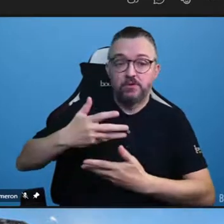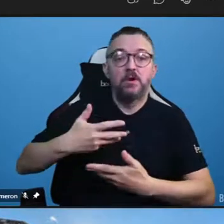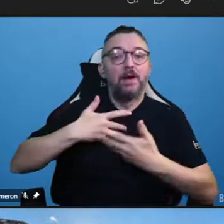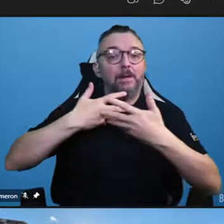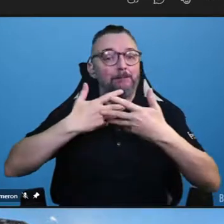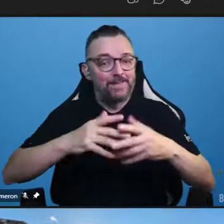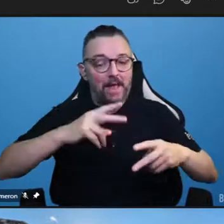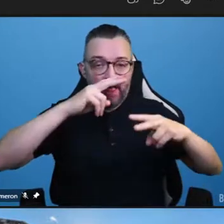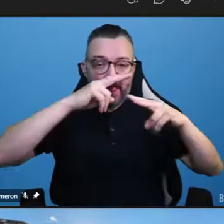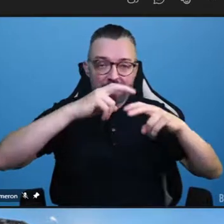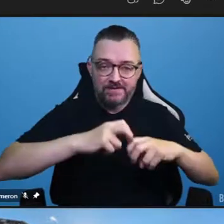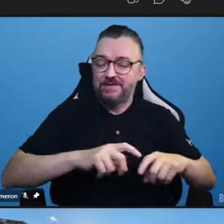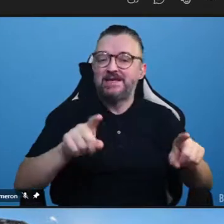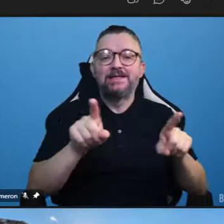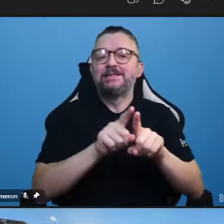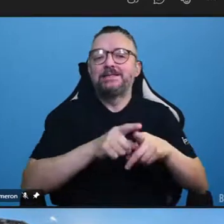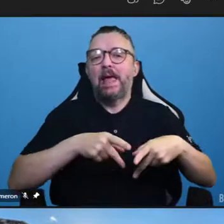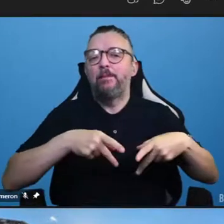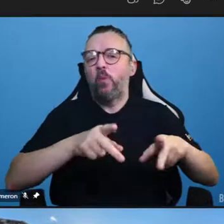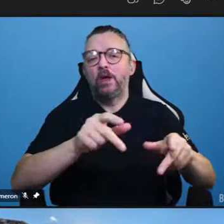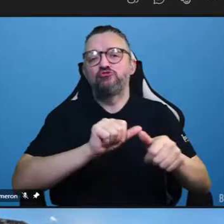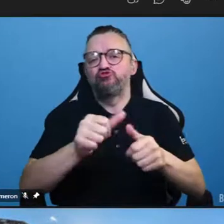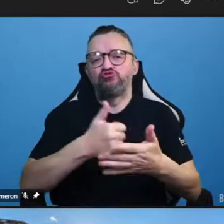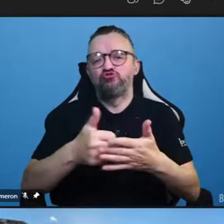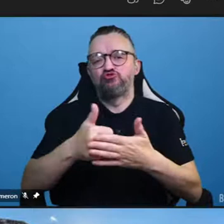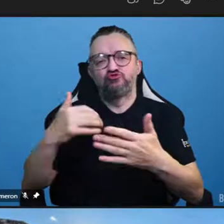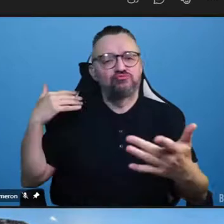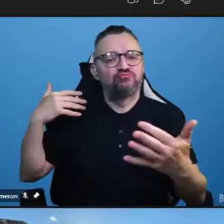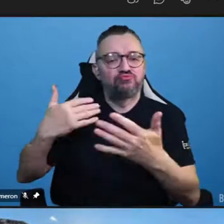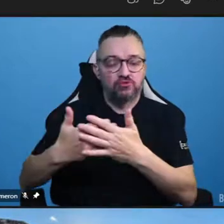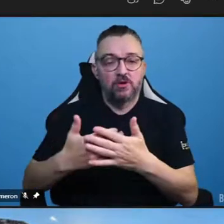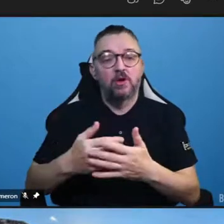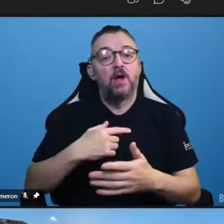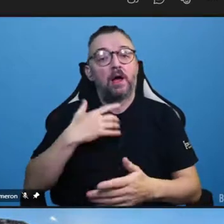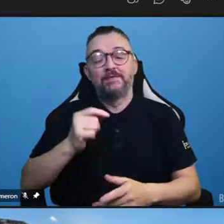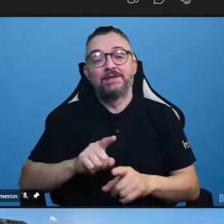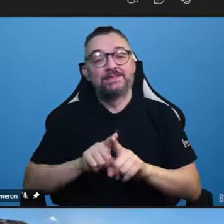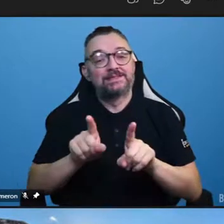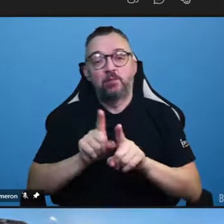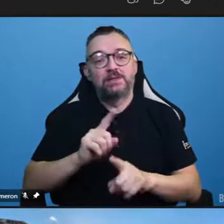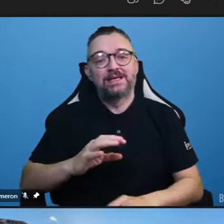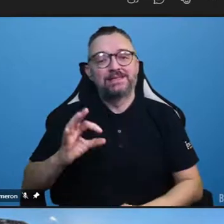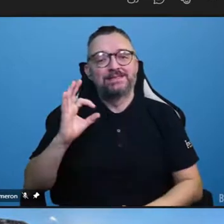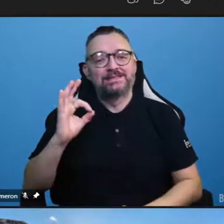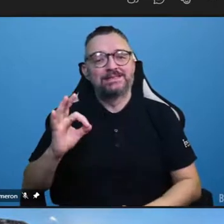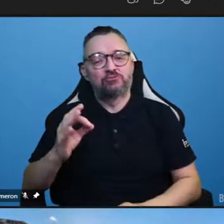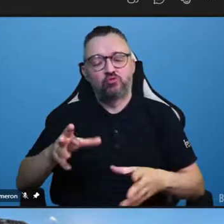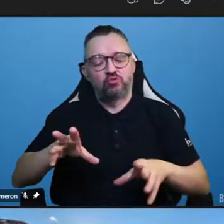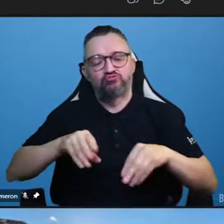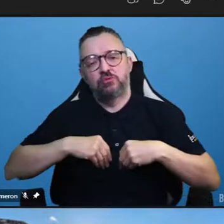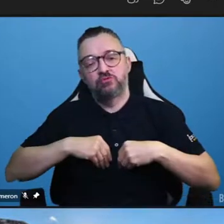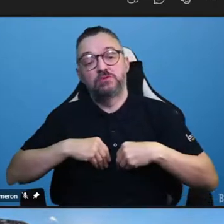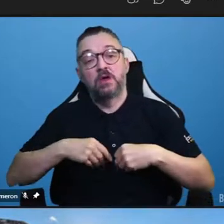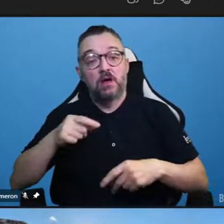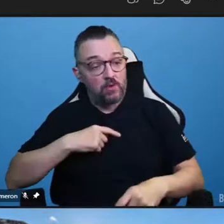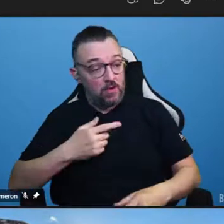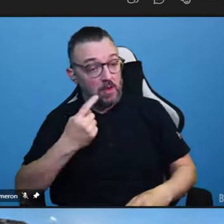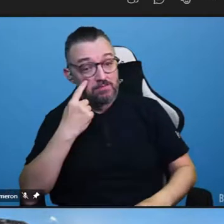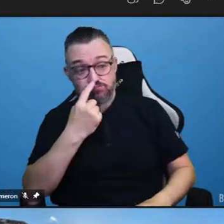investigated in the same way that it would ever have been. And we have the same zero tolerance policy, and that if fraud is proven, we will